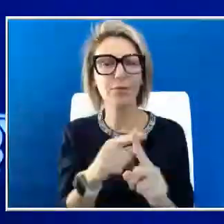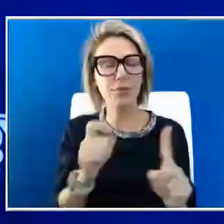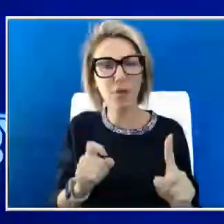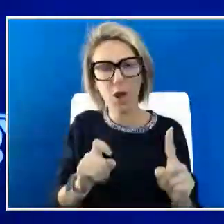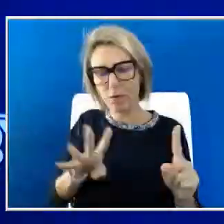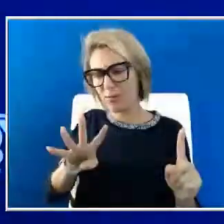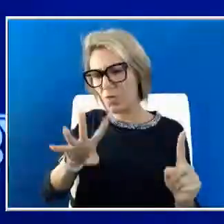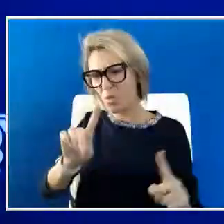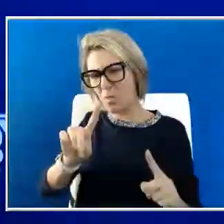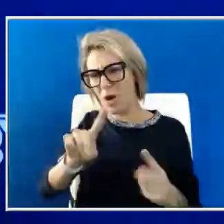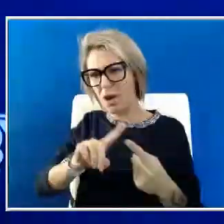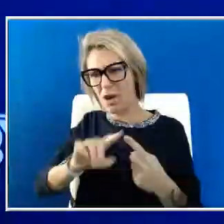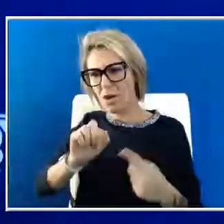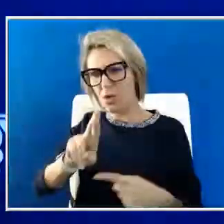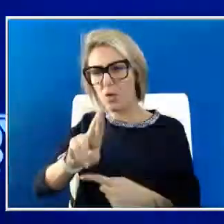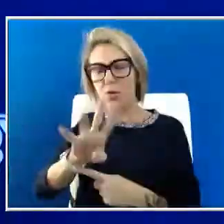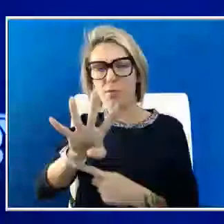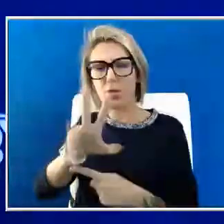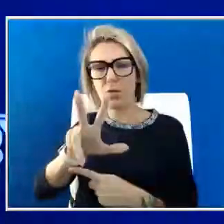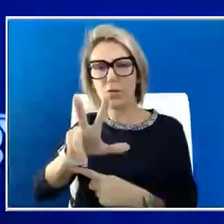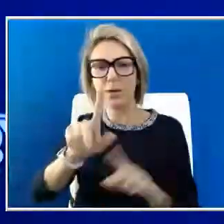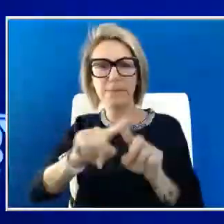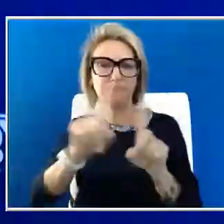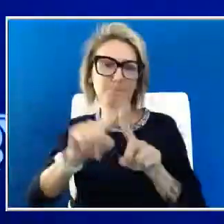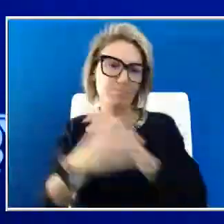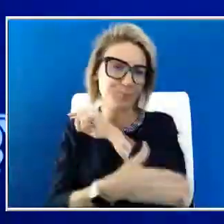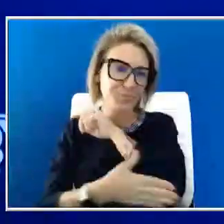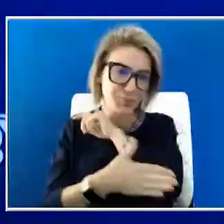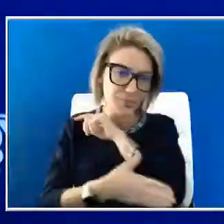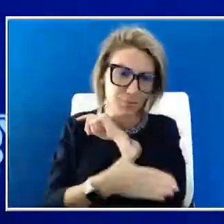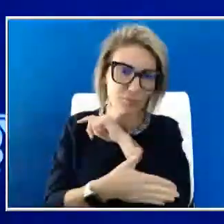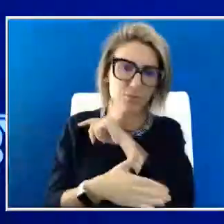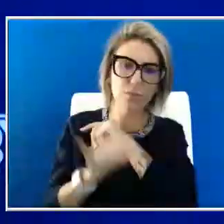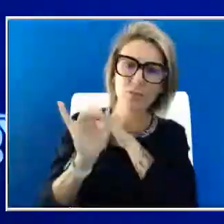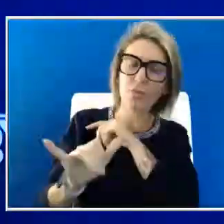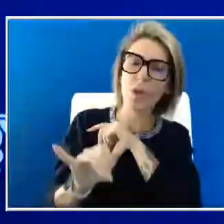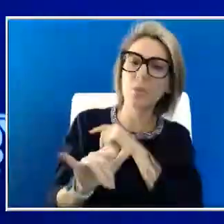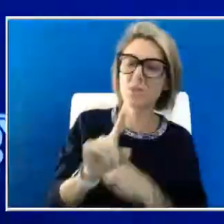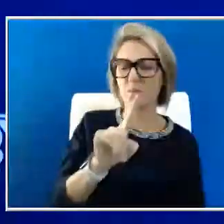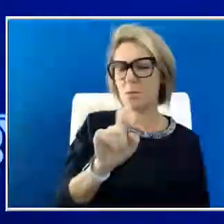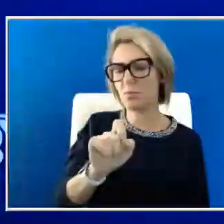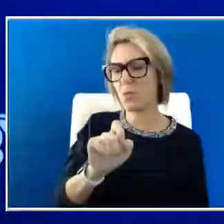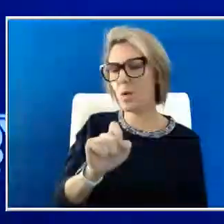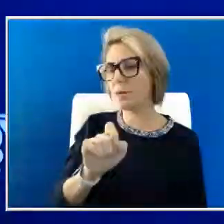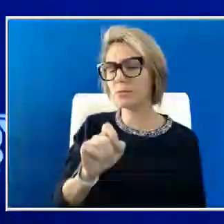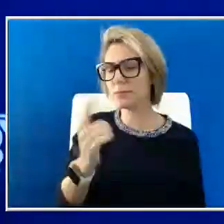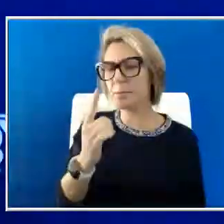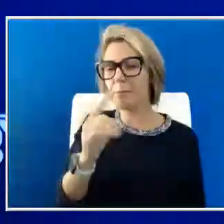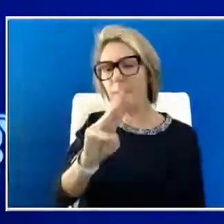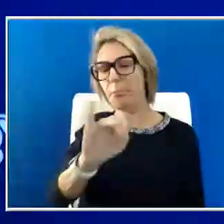41 or 43 different countries, and that was like 1 point something million lives